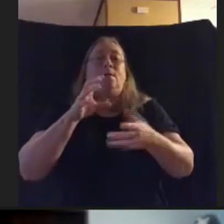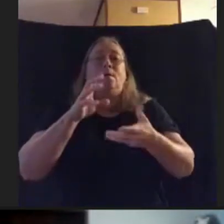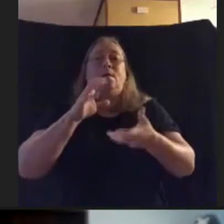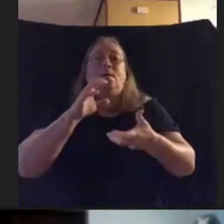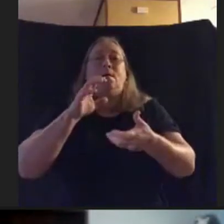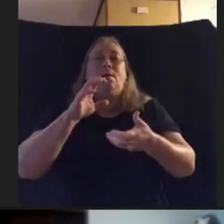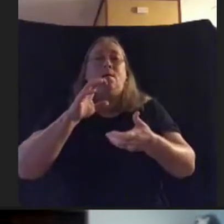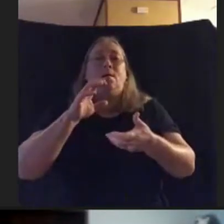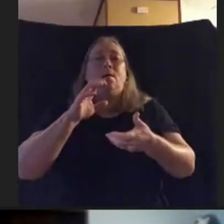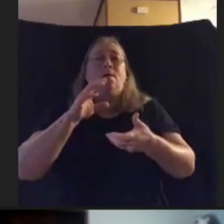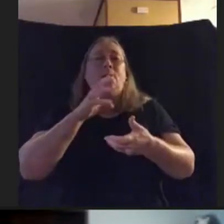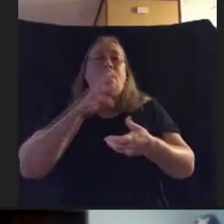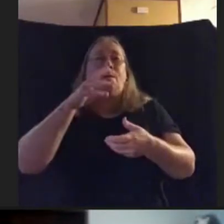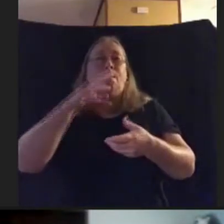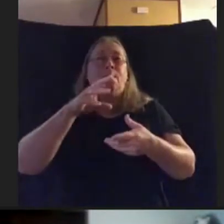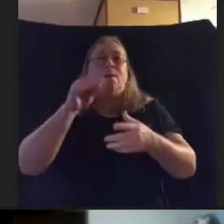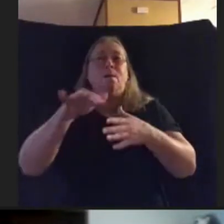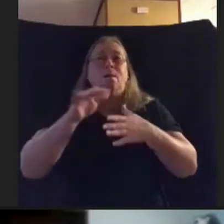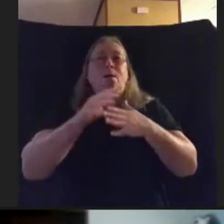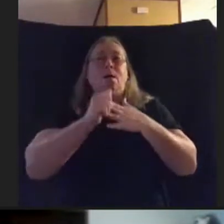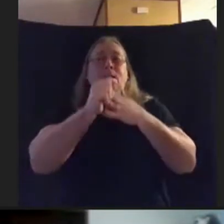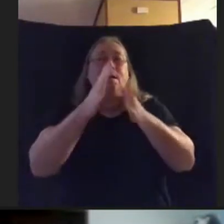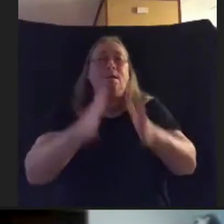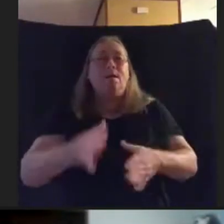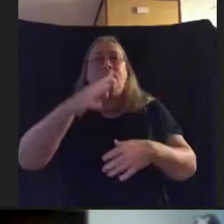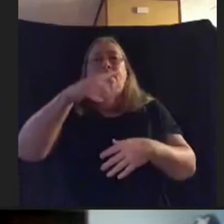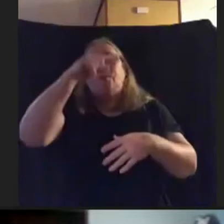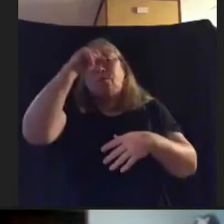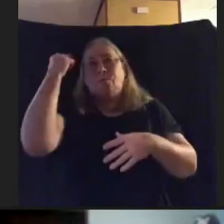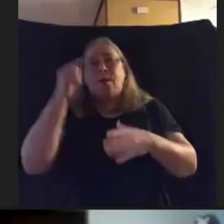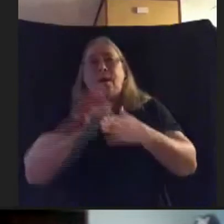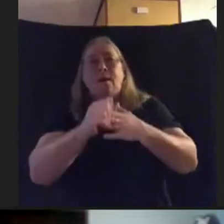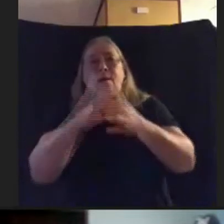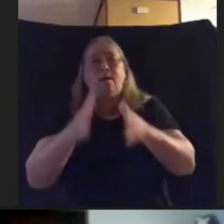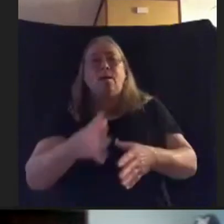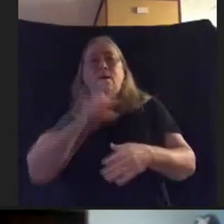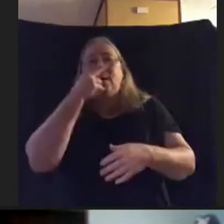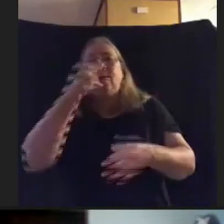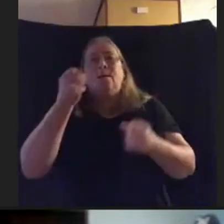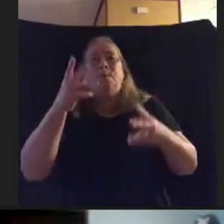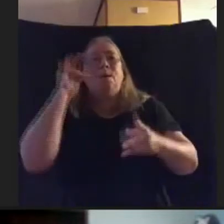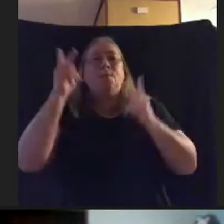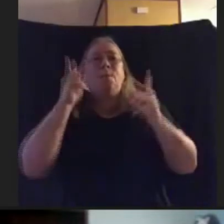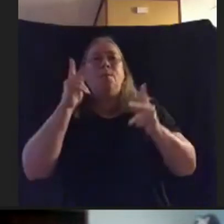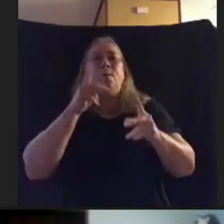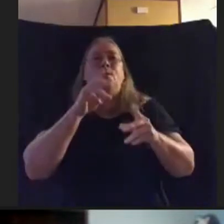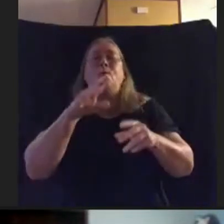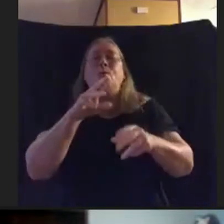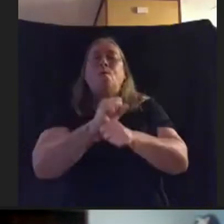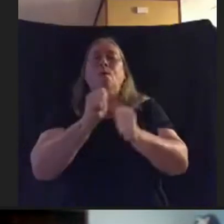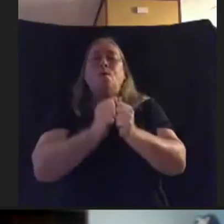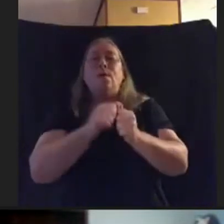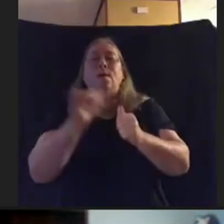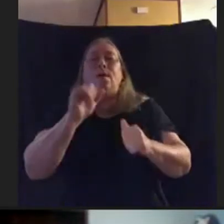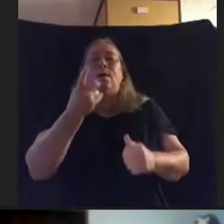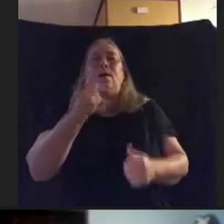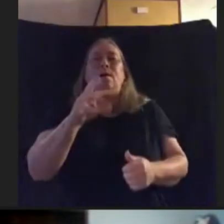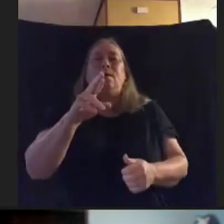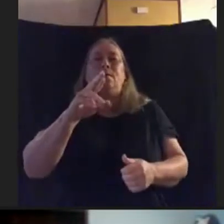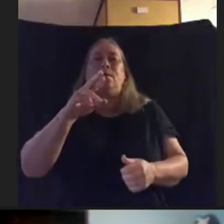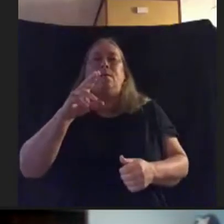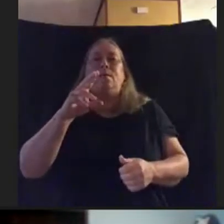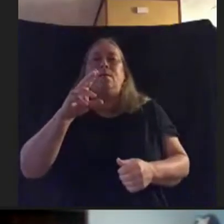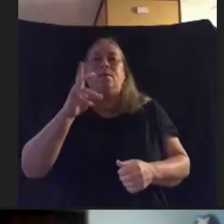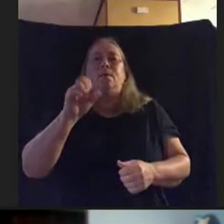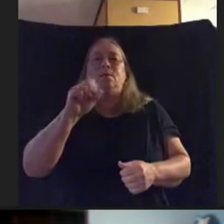community, Black physicians showing faith in the vaccine, and a lot of guys that you've seen our work with Dr. Phillips and Dr. Sullivan